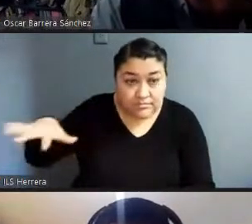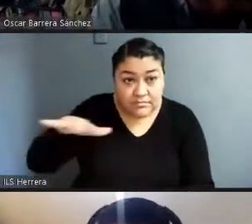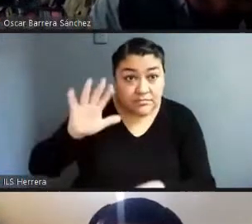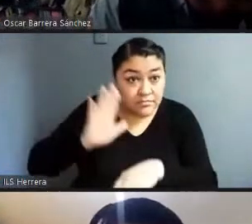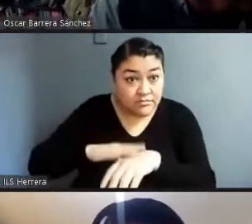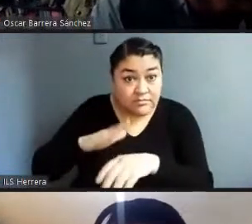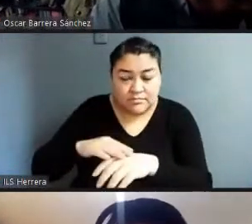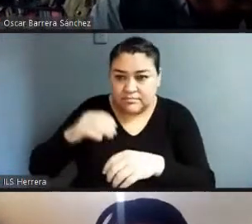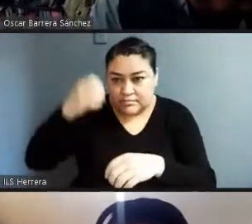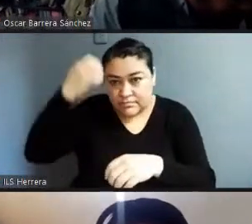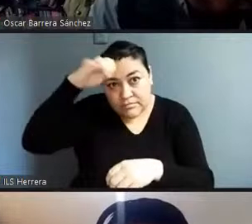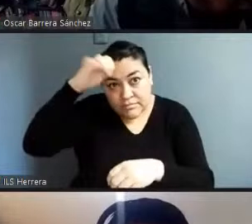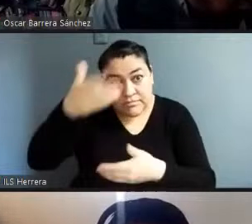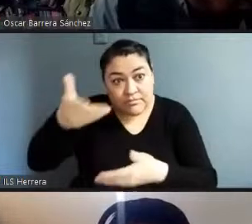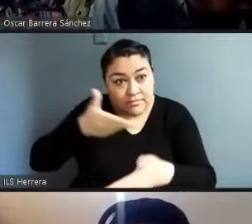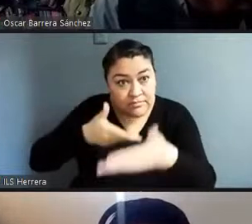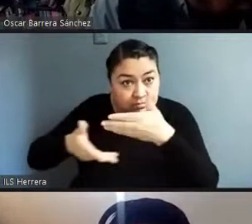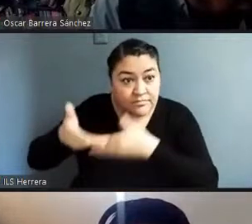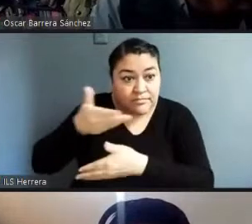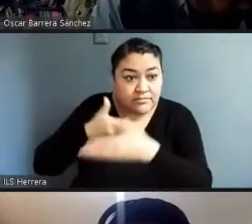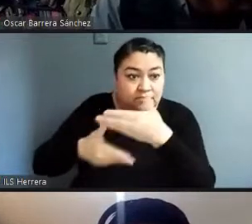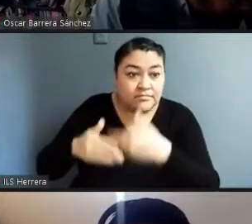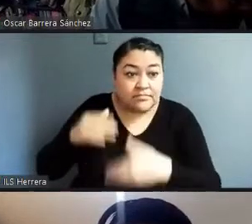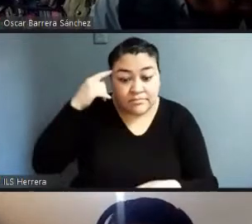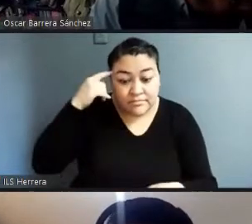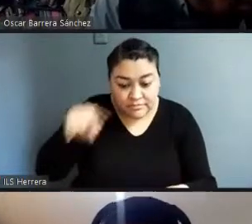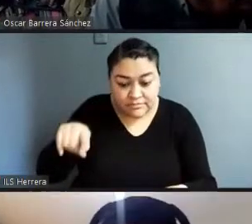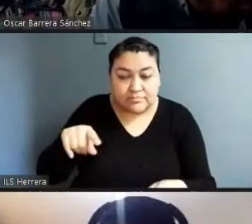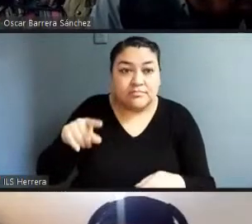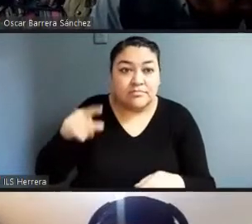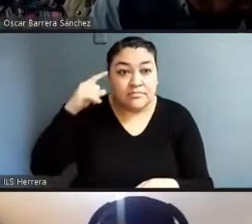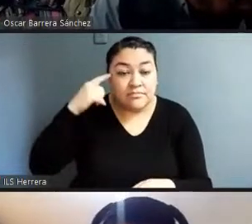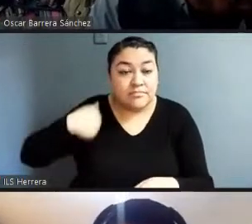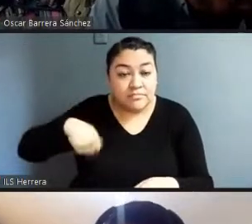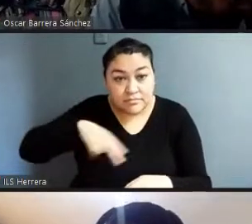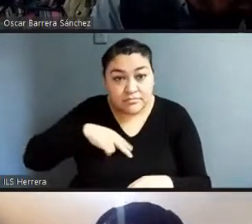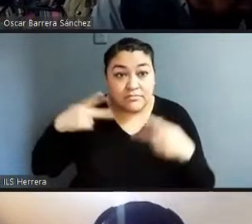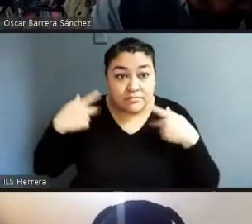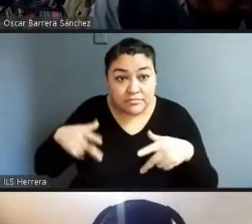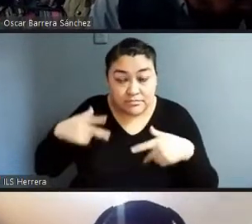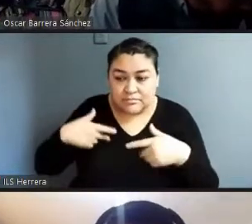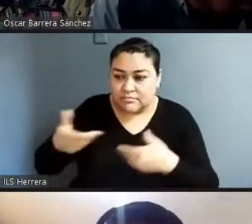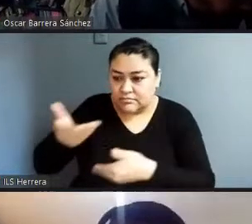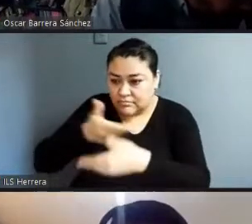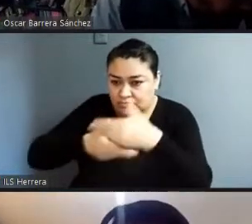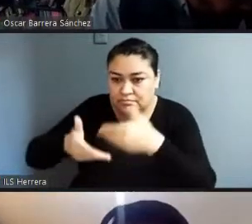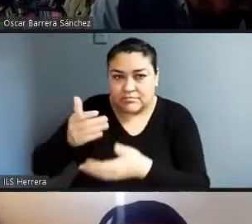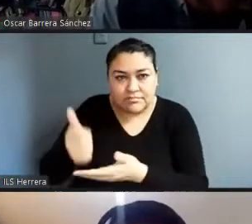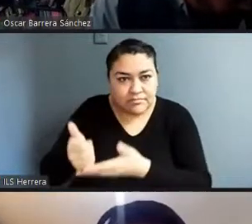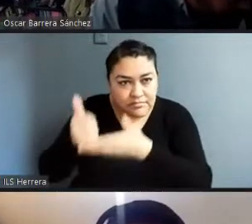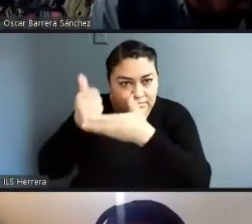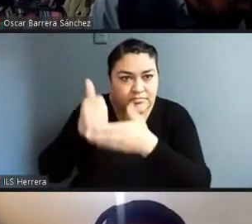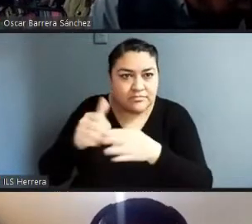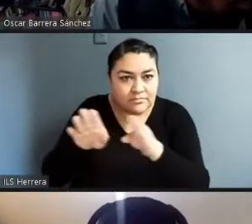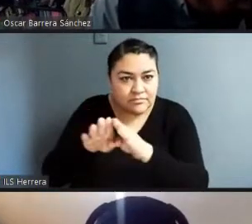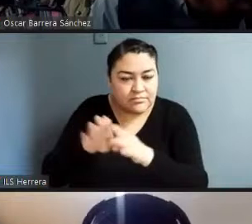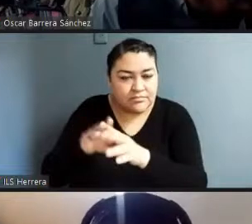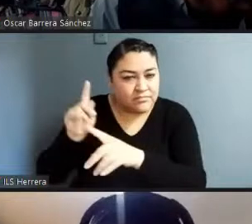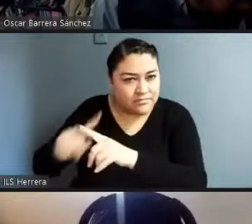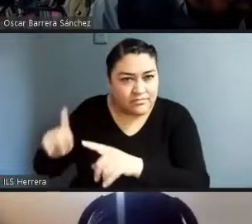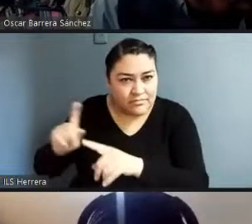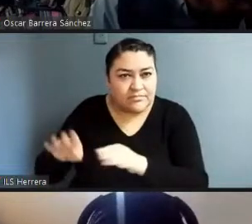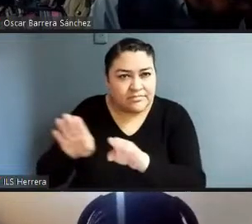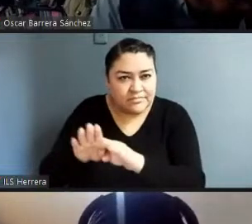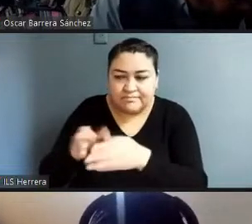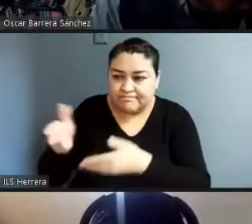having them participate, approach their community, and with the knowledge they have at that time, start having contact with the people, knowing